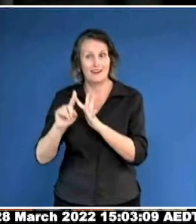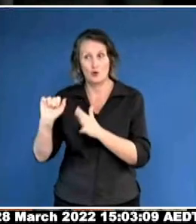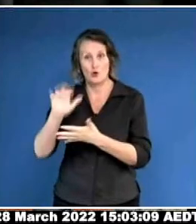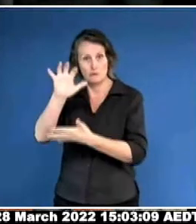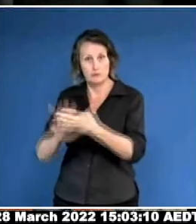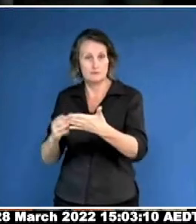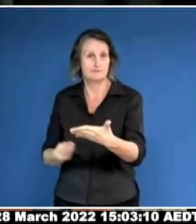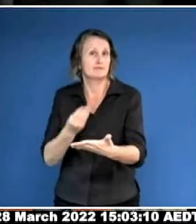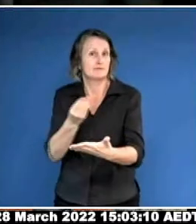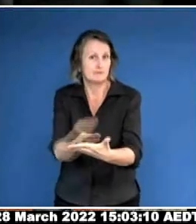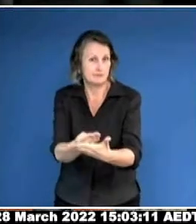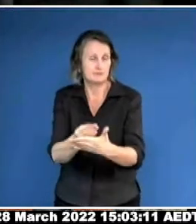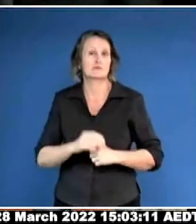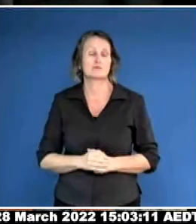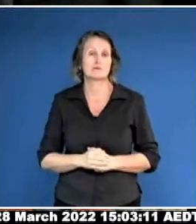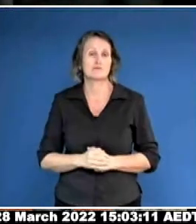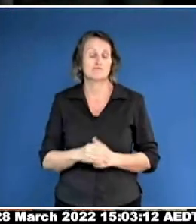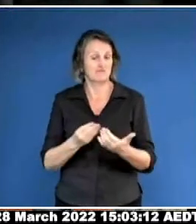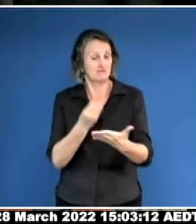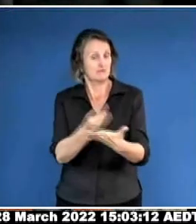Yes. And if you could mark the statement